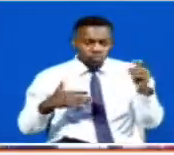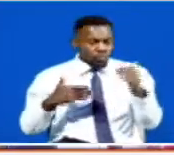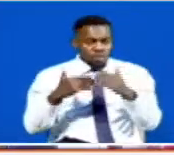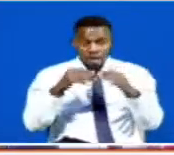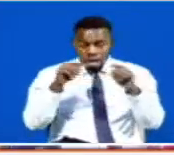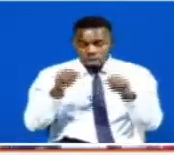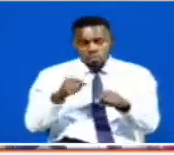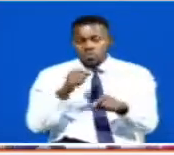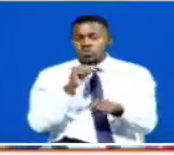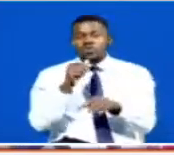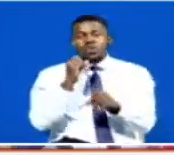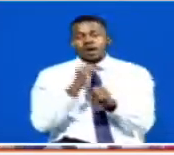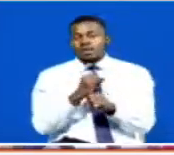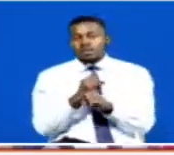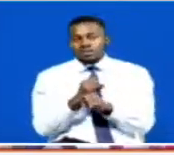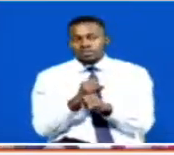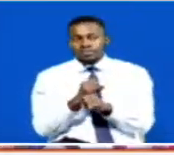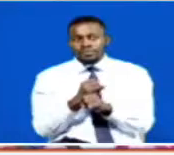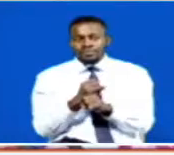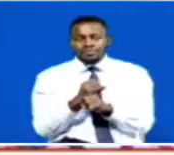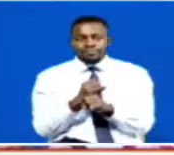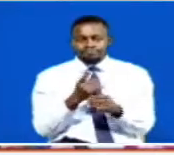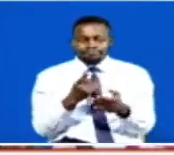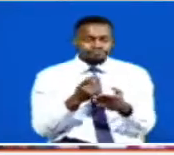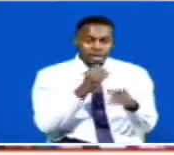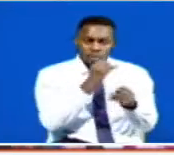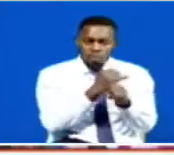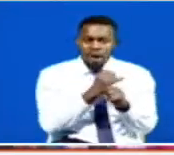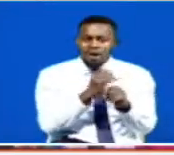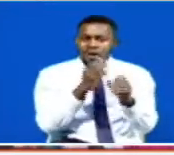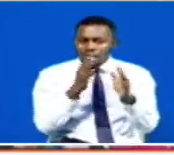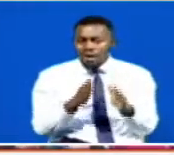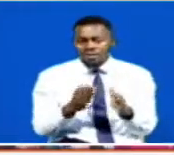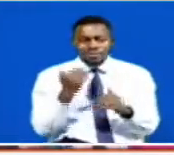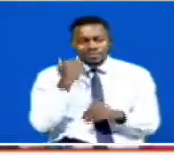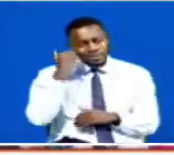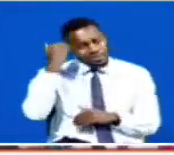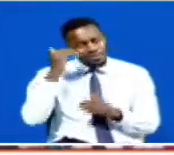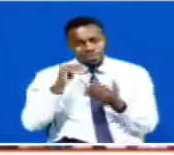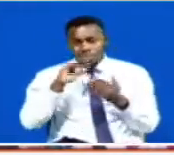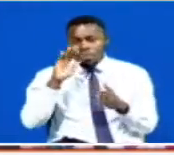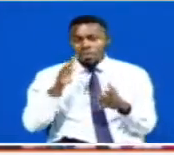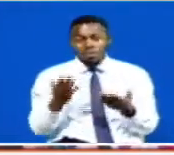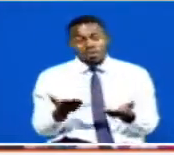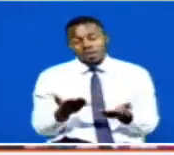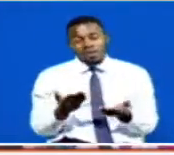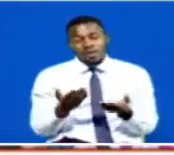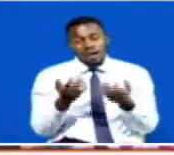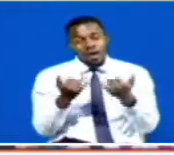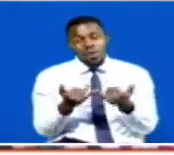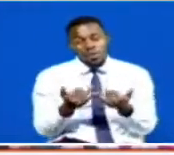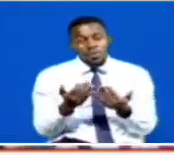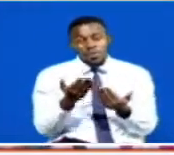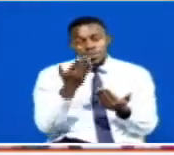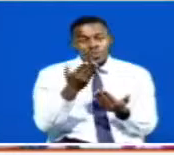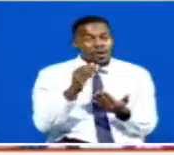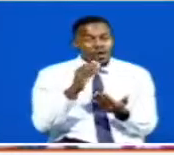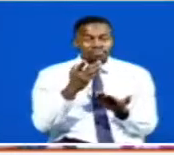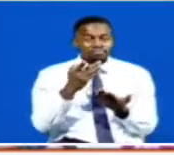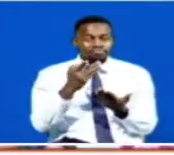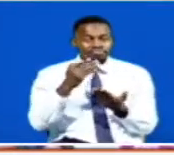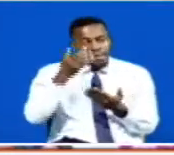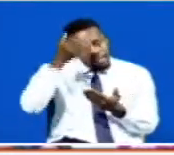remitted. And being a healthcare worker, you deal with a lot of stress. So you can imagine if you are a doctor, a nurse, you are a casual worker